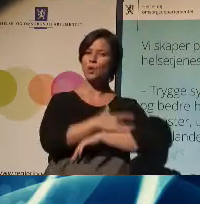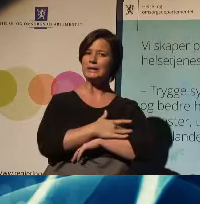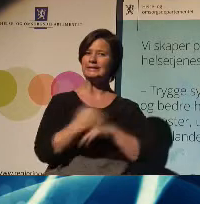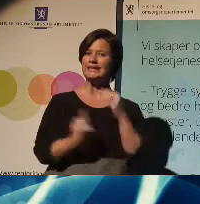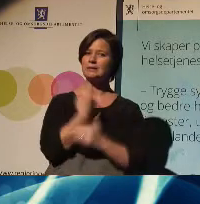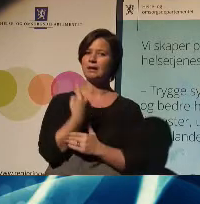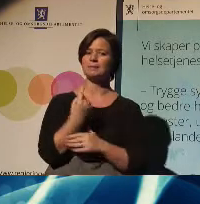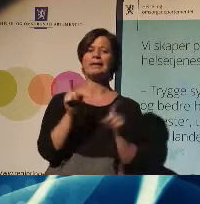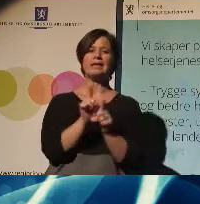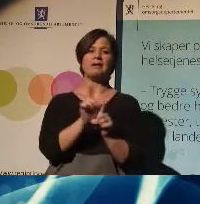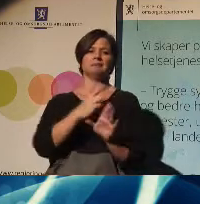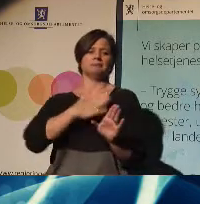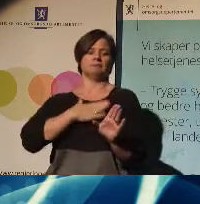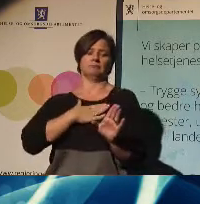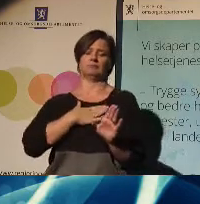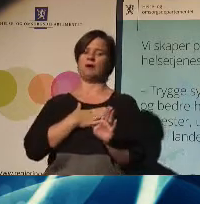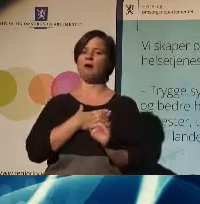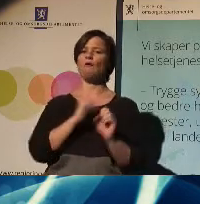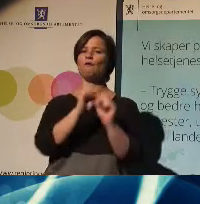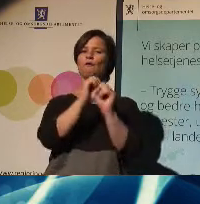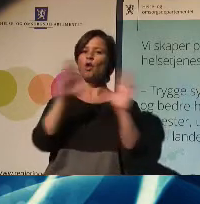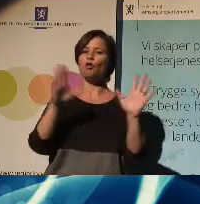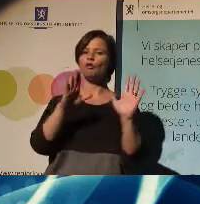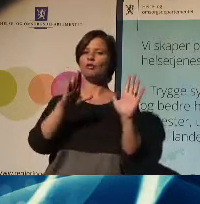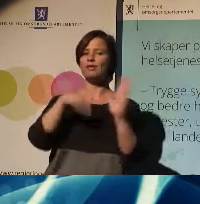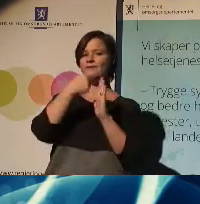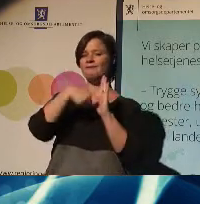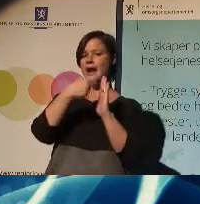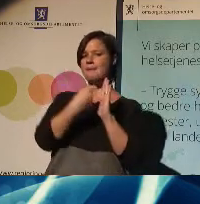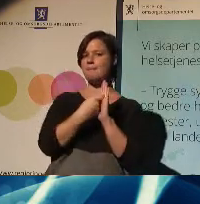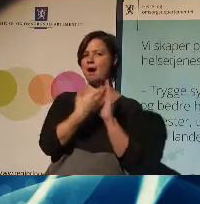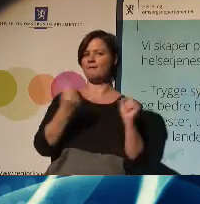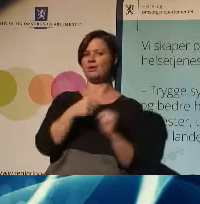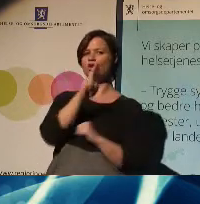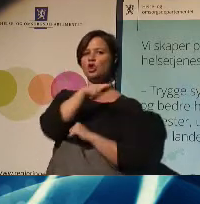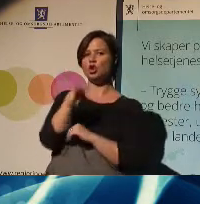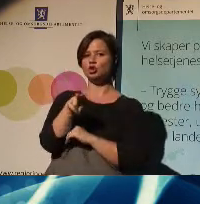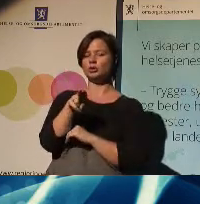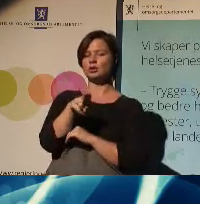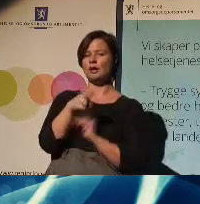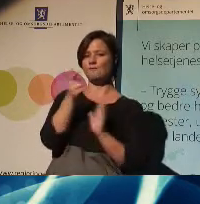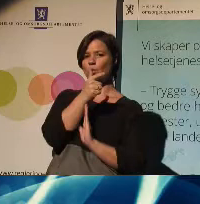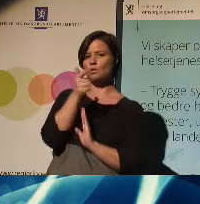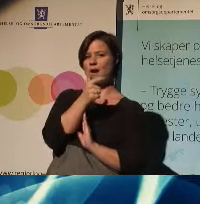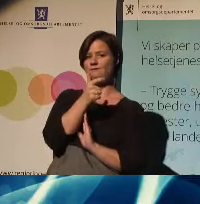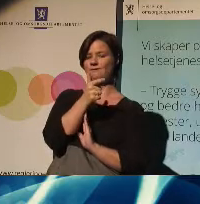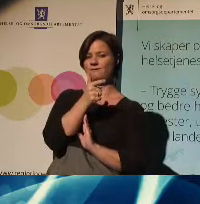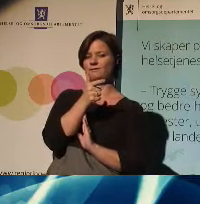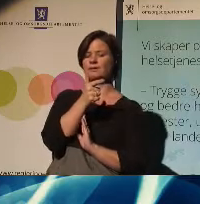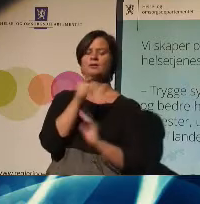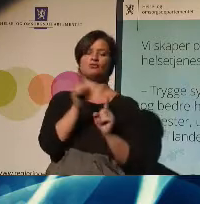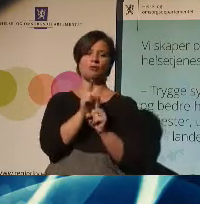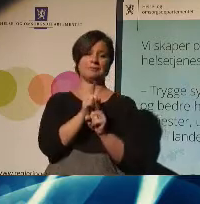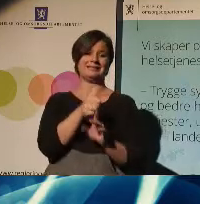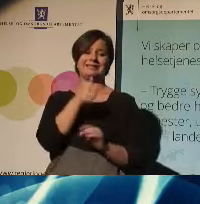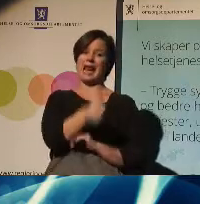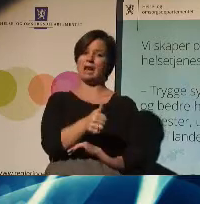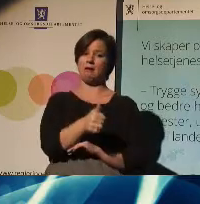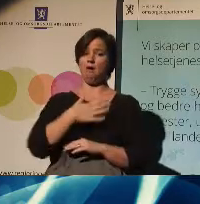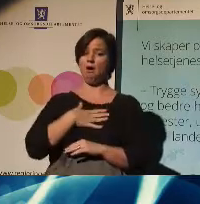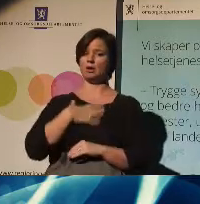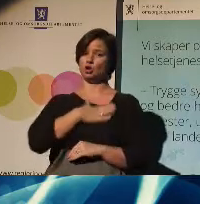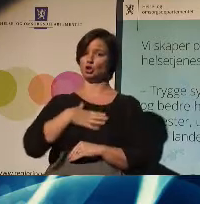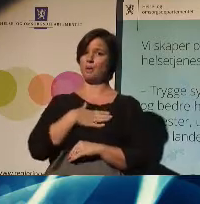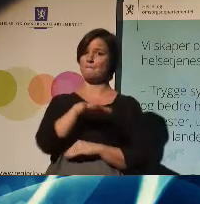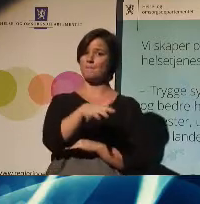a beautiful film by a Norwegian photographer, Leif Andersen, who is also a Parkinson patient.